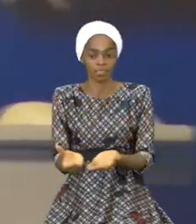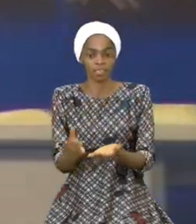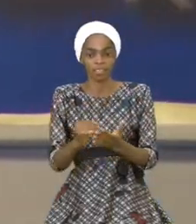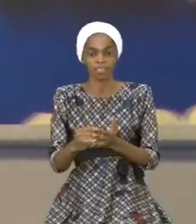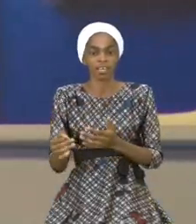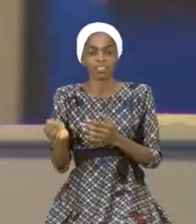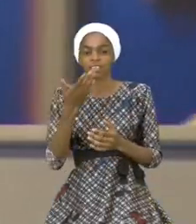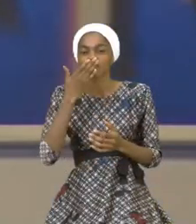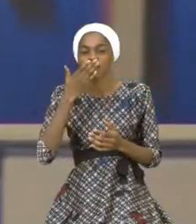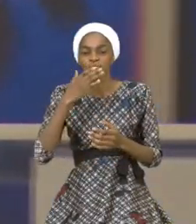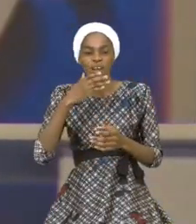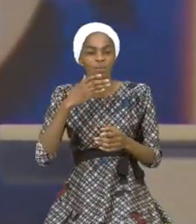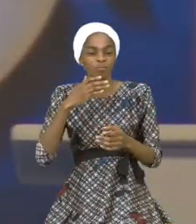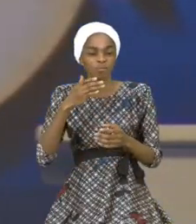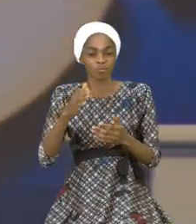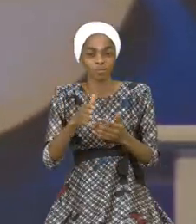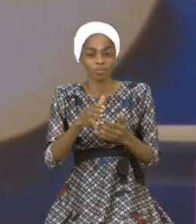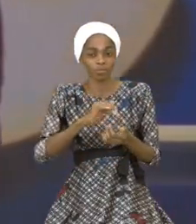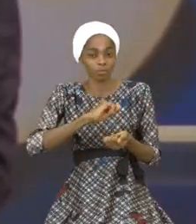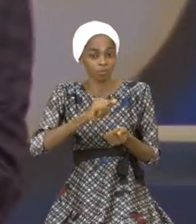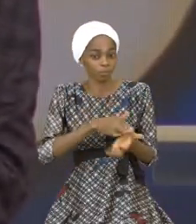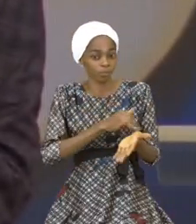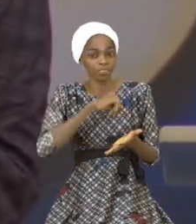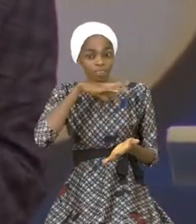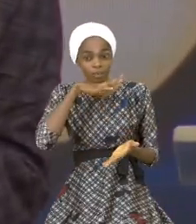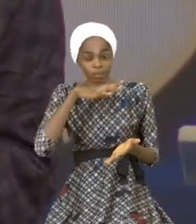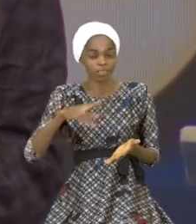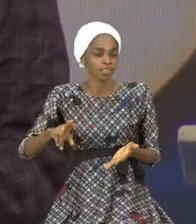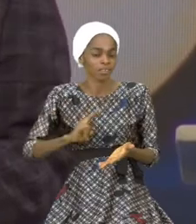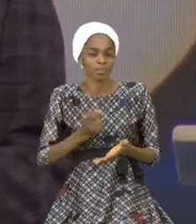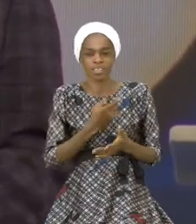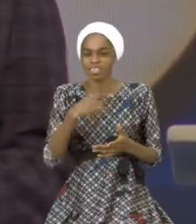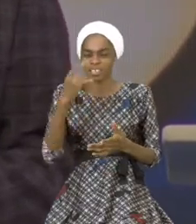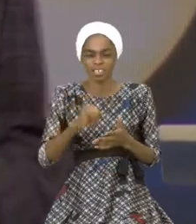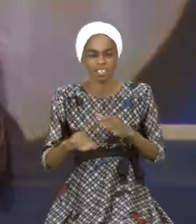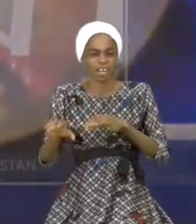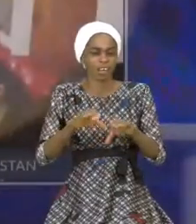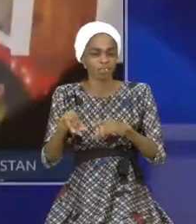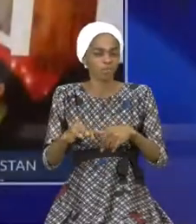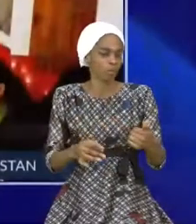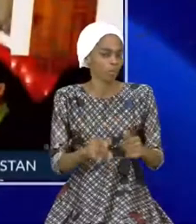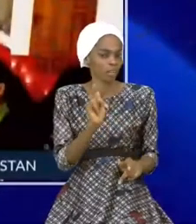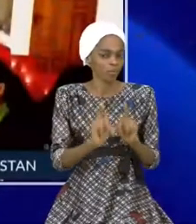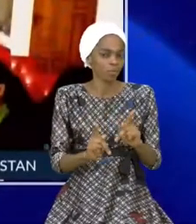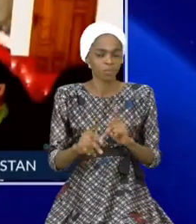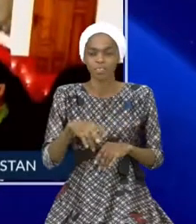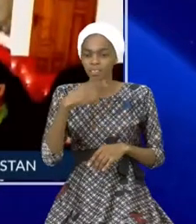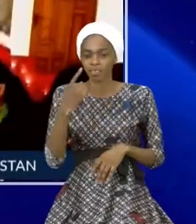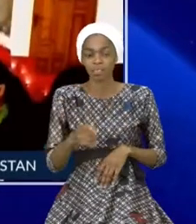They say it is the action of other people that corrupt us. They say